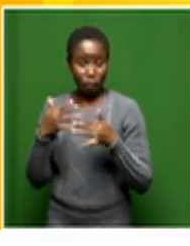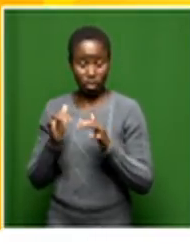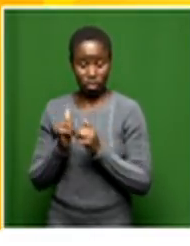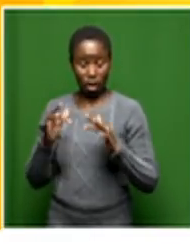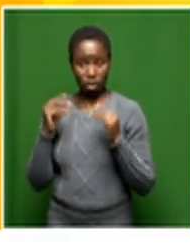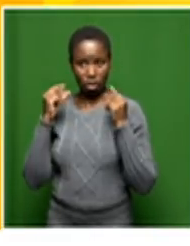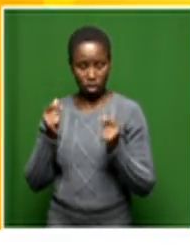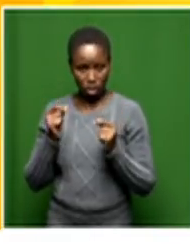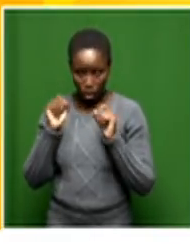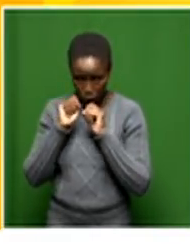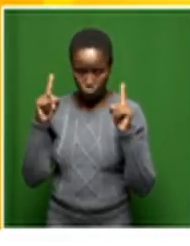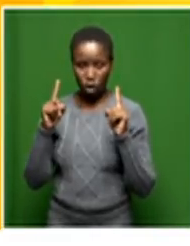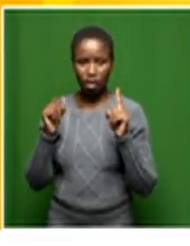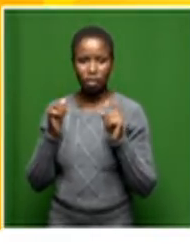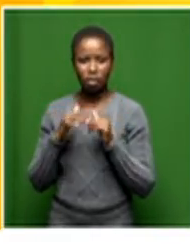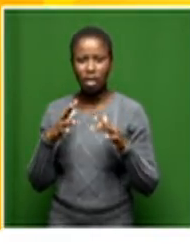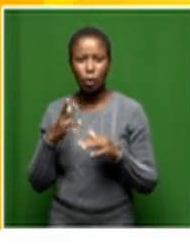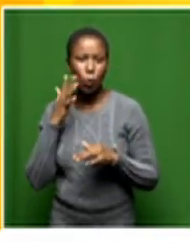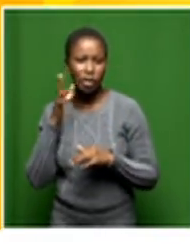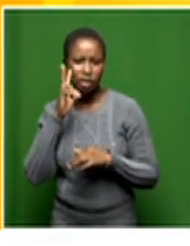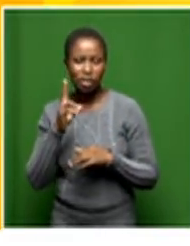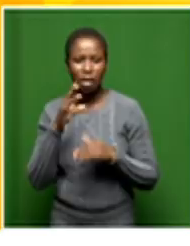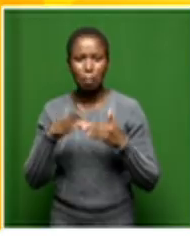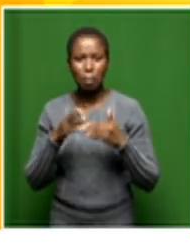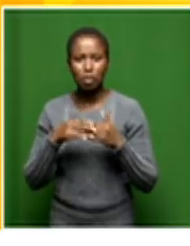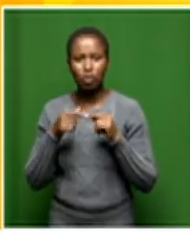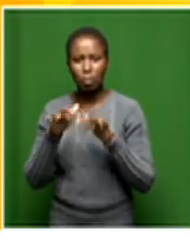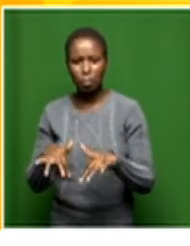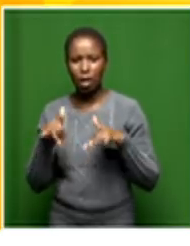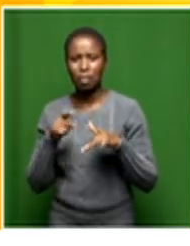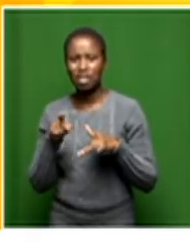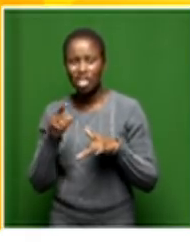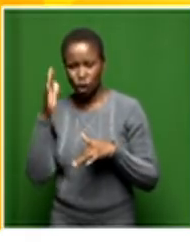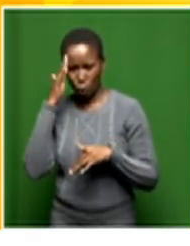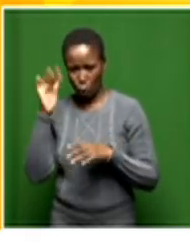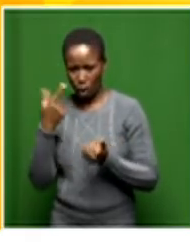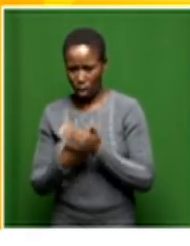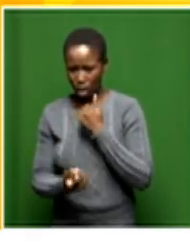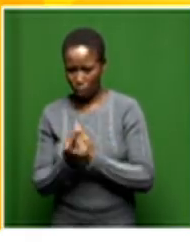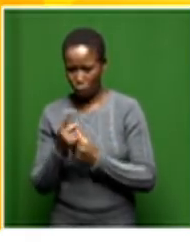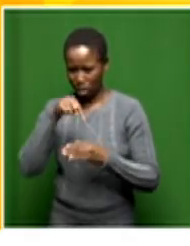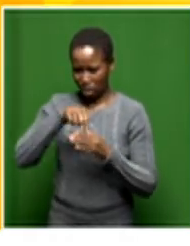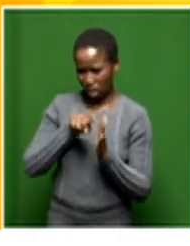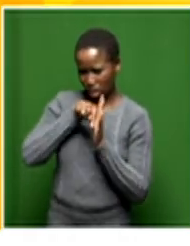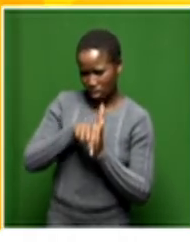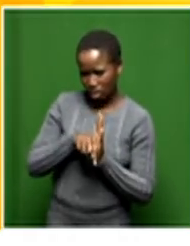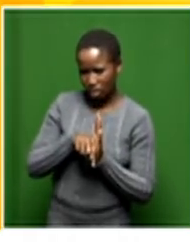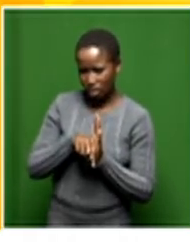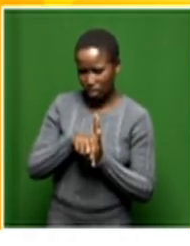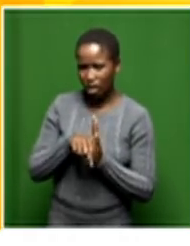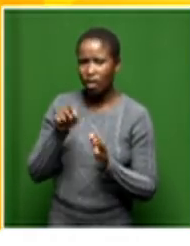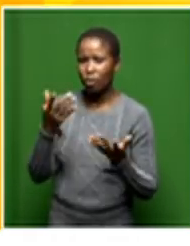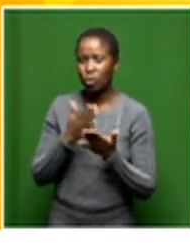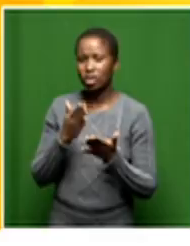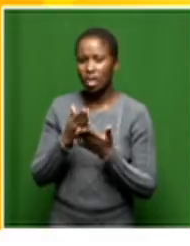the evidence points to members of Parliament who knew about things that were going on, given some of the ad hoc